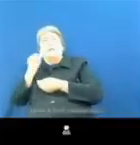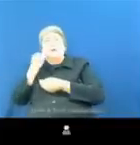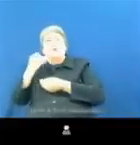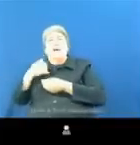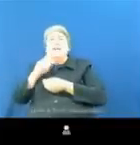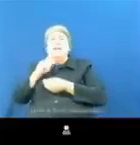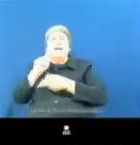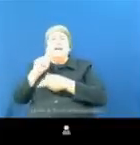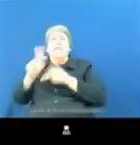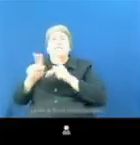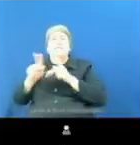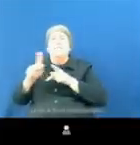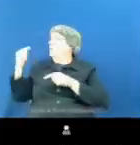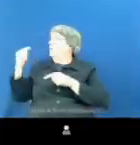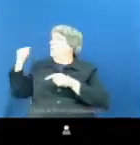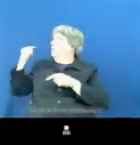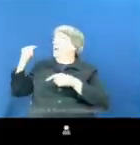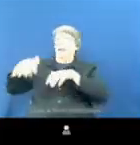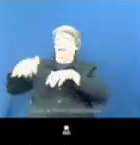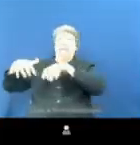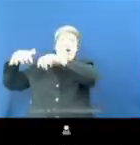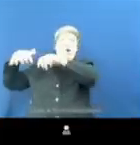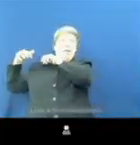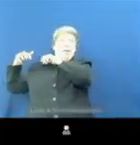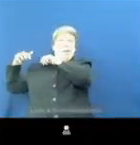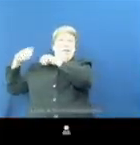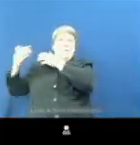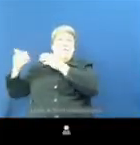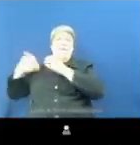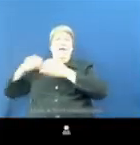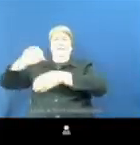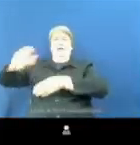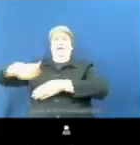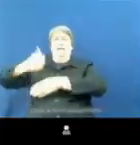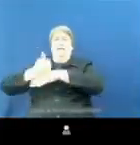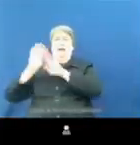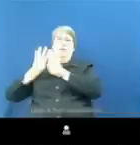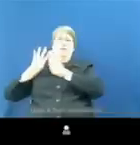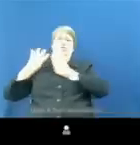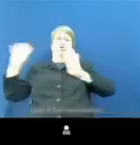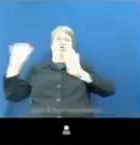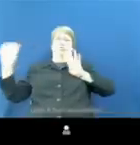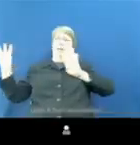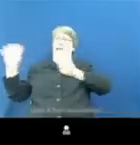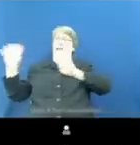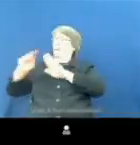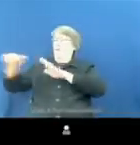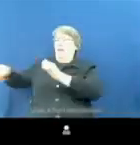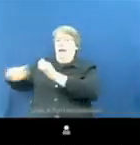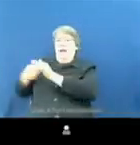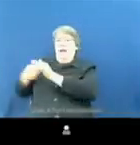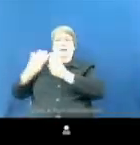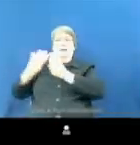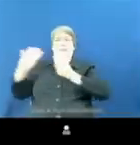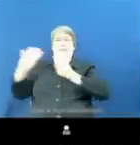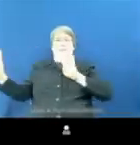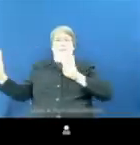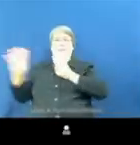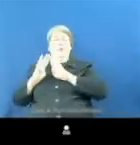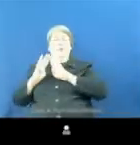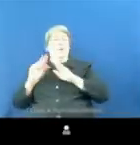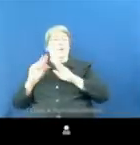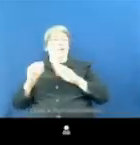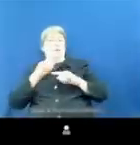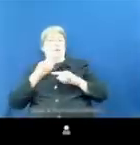behind you. If there was a deaf witness and a deaf party, then somehow that sightline has to